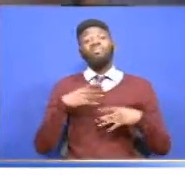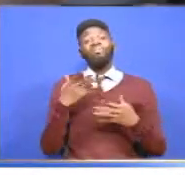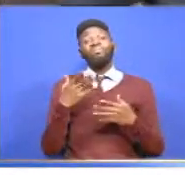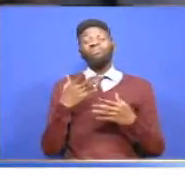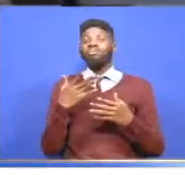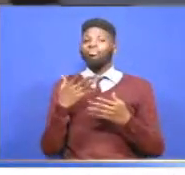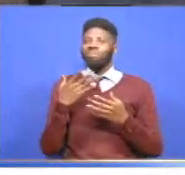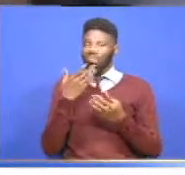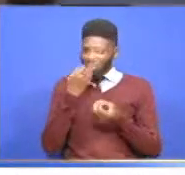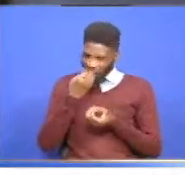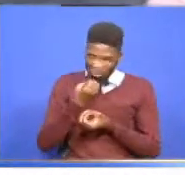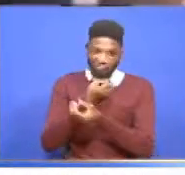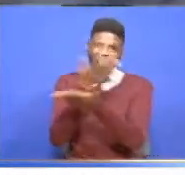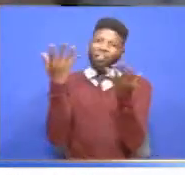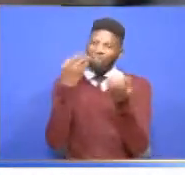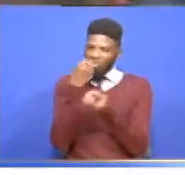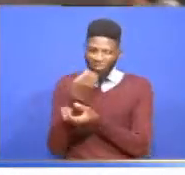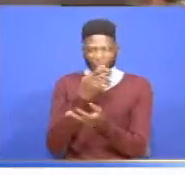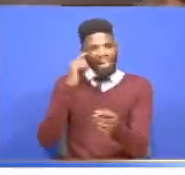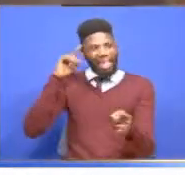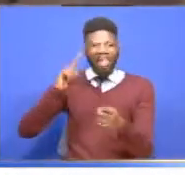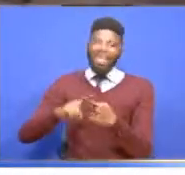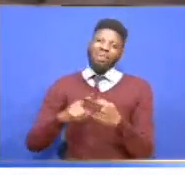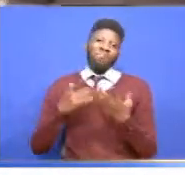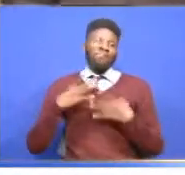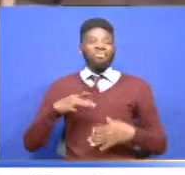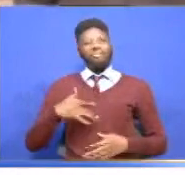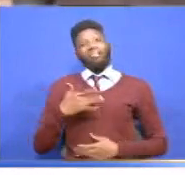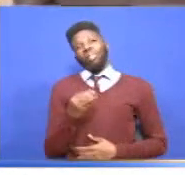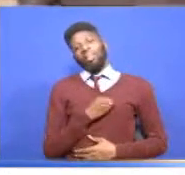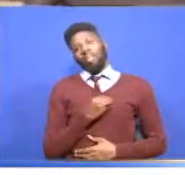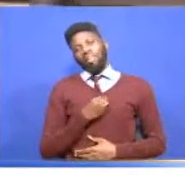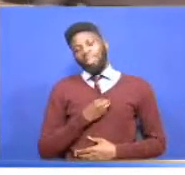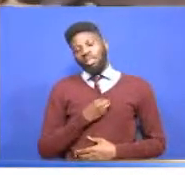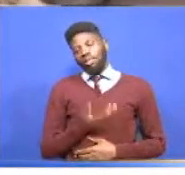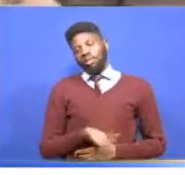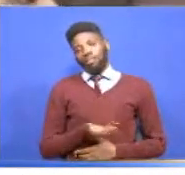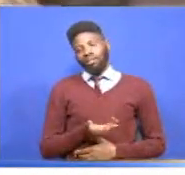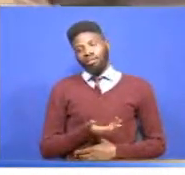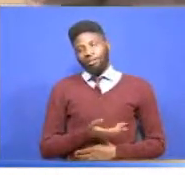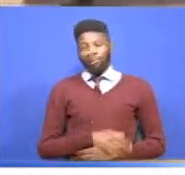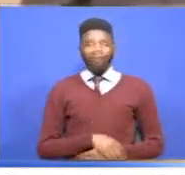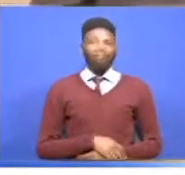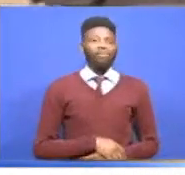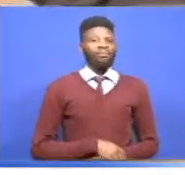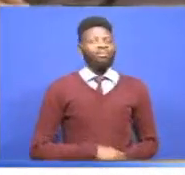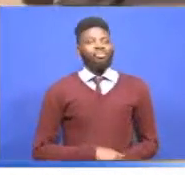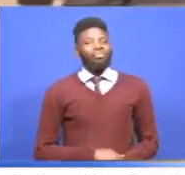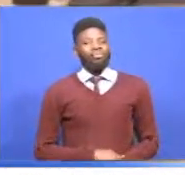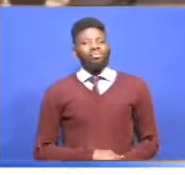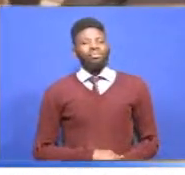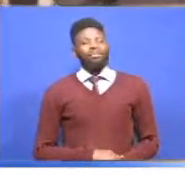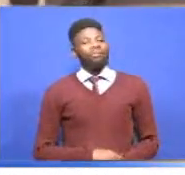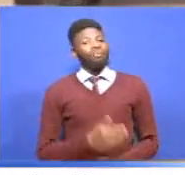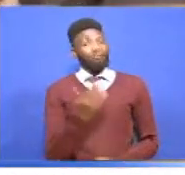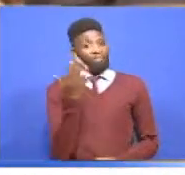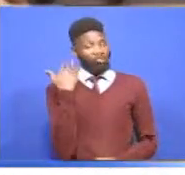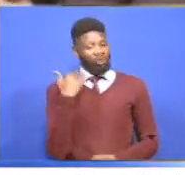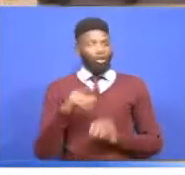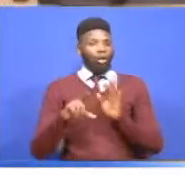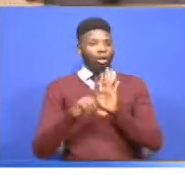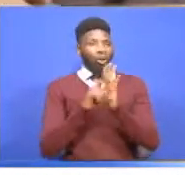sympathy purposes or for whatever reason. It's neither there or there. All right. Earlier, the lawyer through her